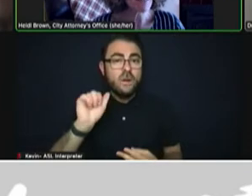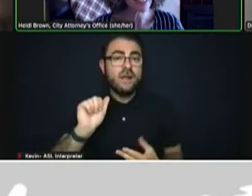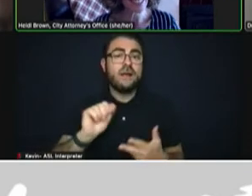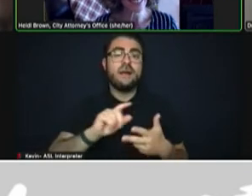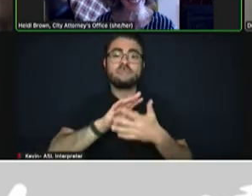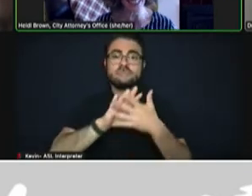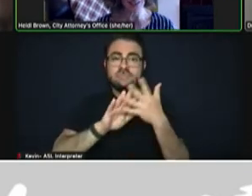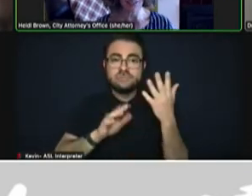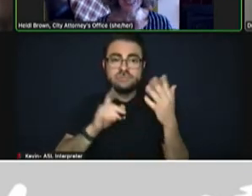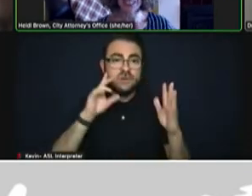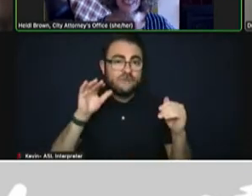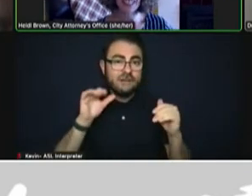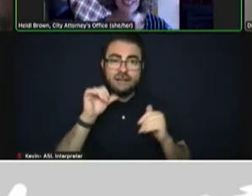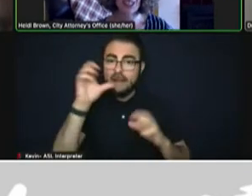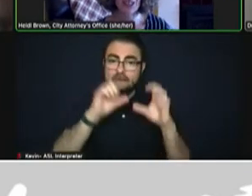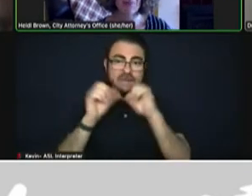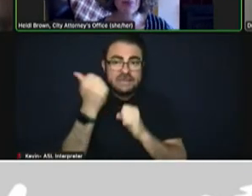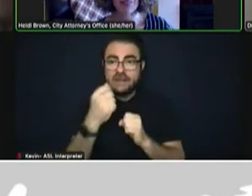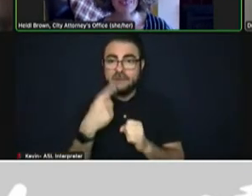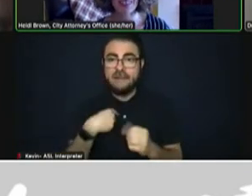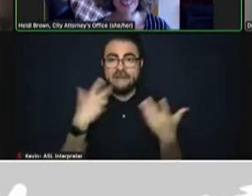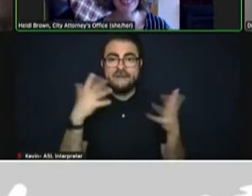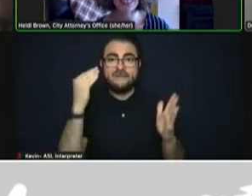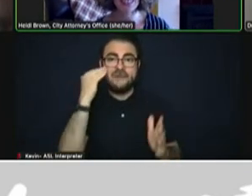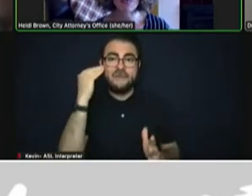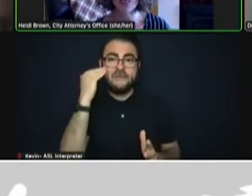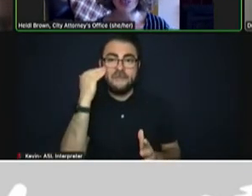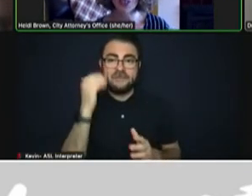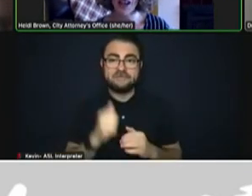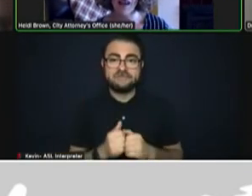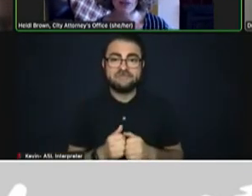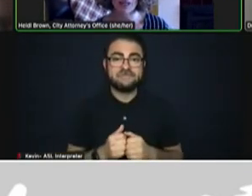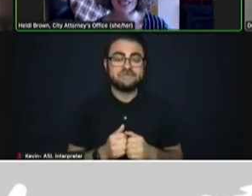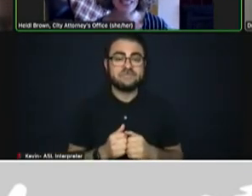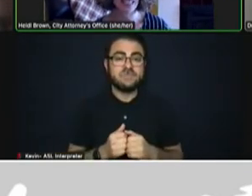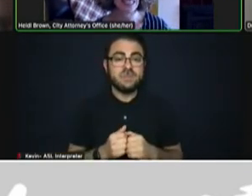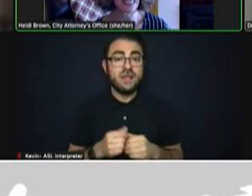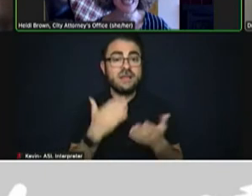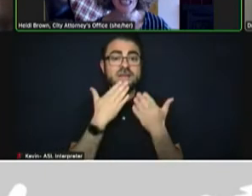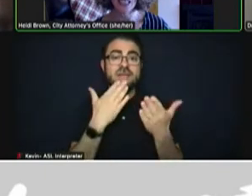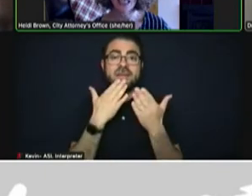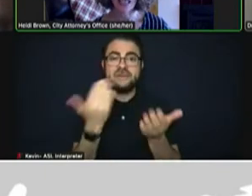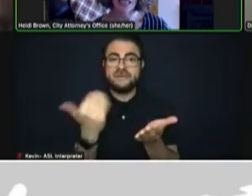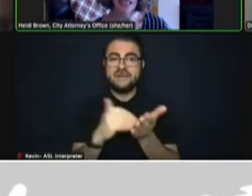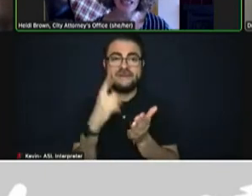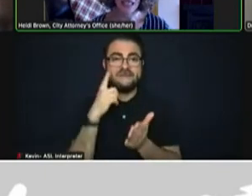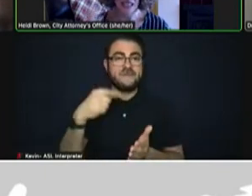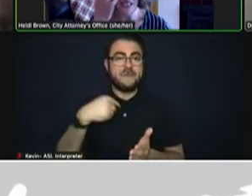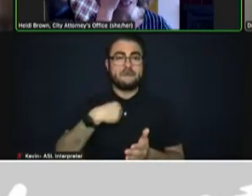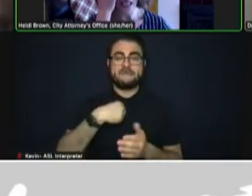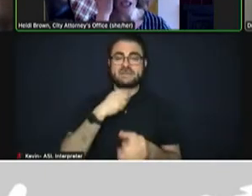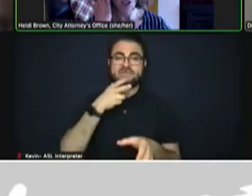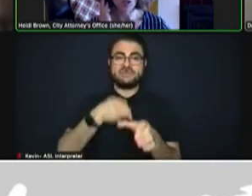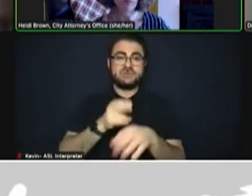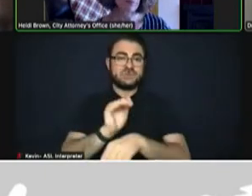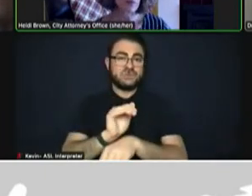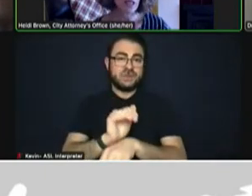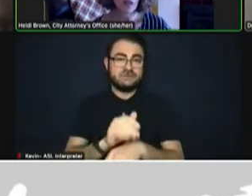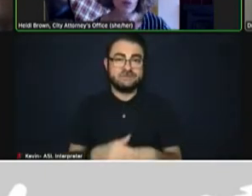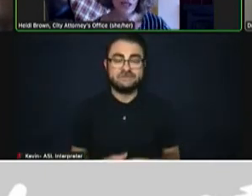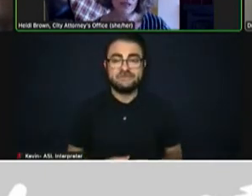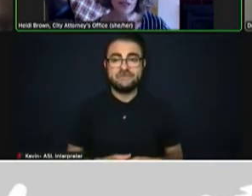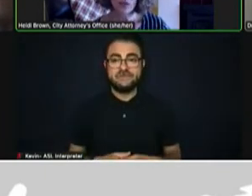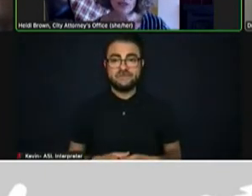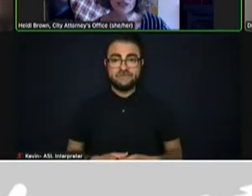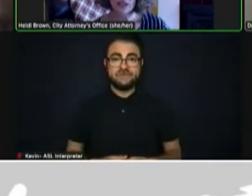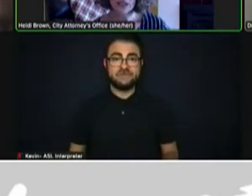know, but it's great to see everyone. Thanks again for having me tonight. And